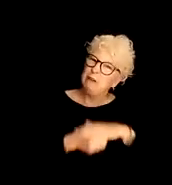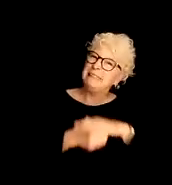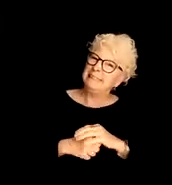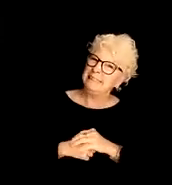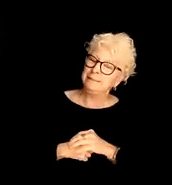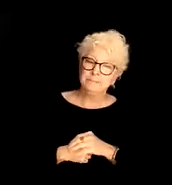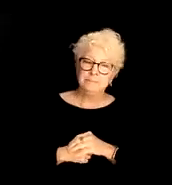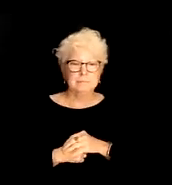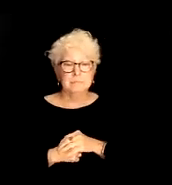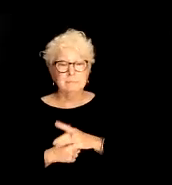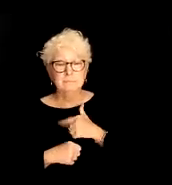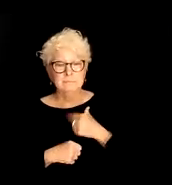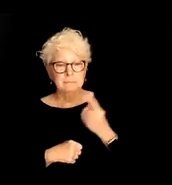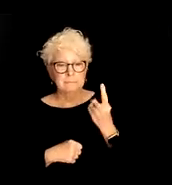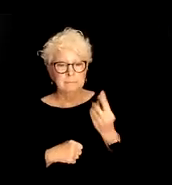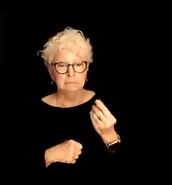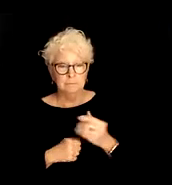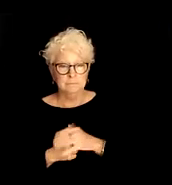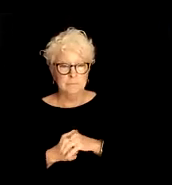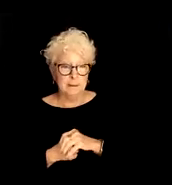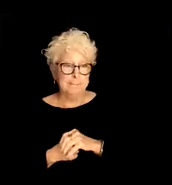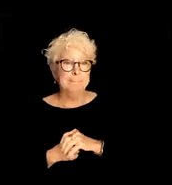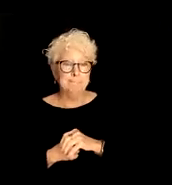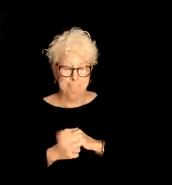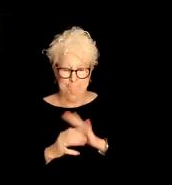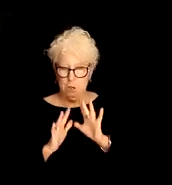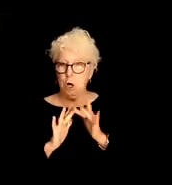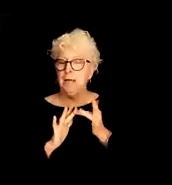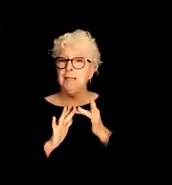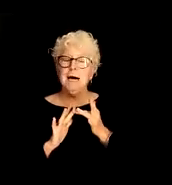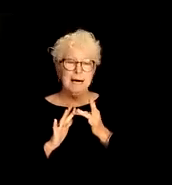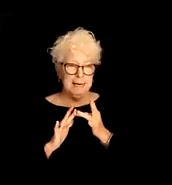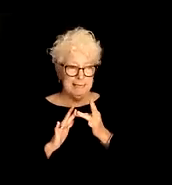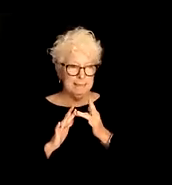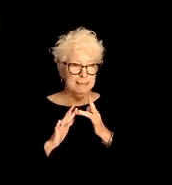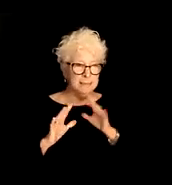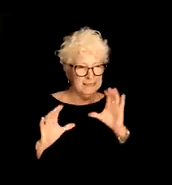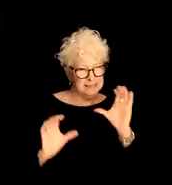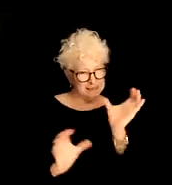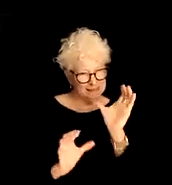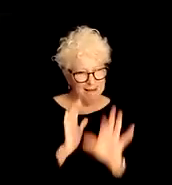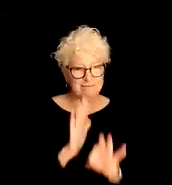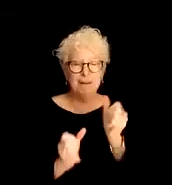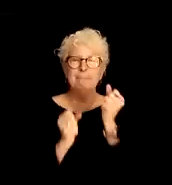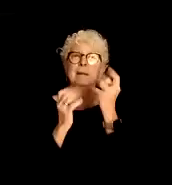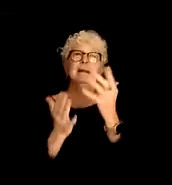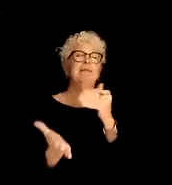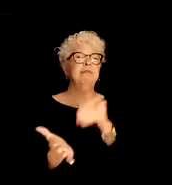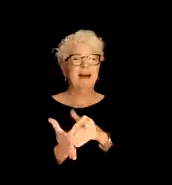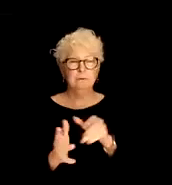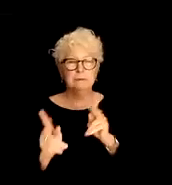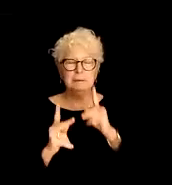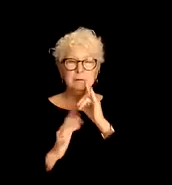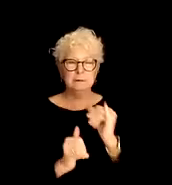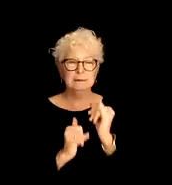Then I went online and found thousands of other people just like me. Yeah, I'm completely bedridden. It's like I'm just watching my